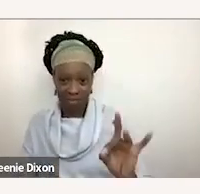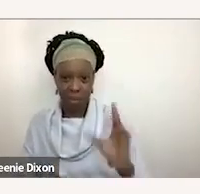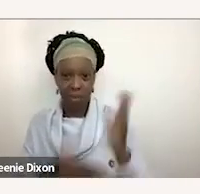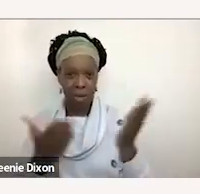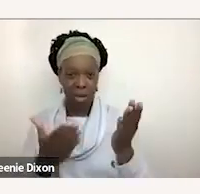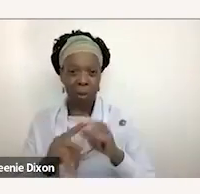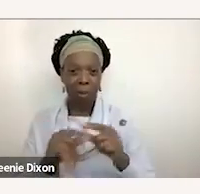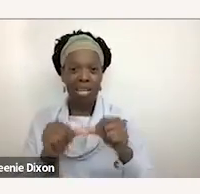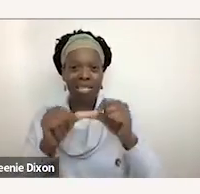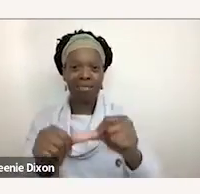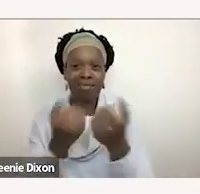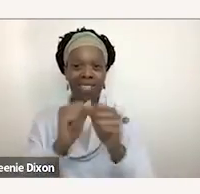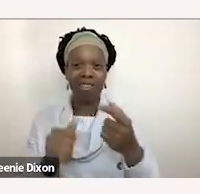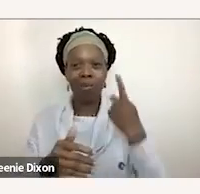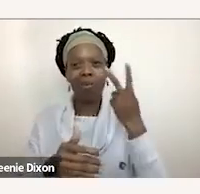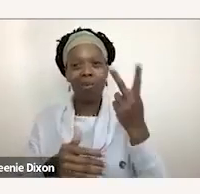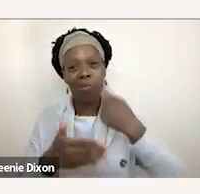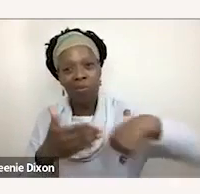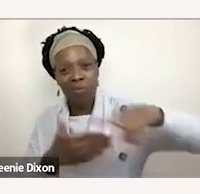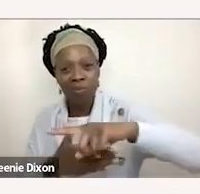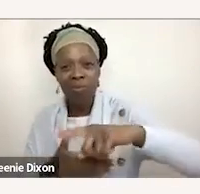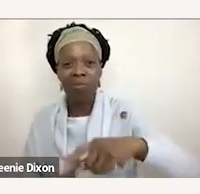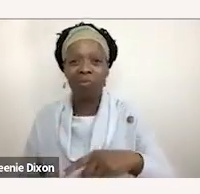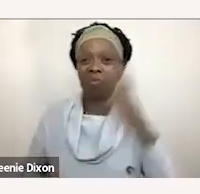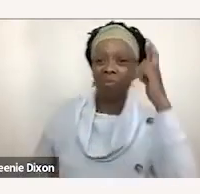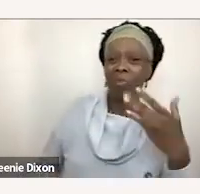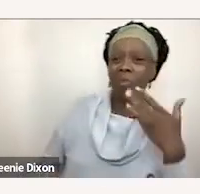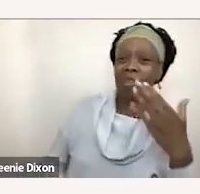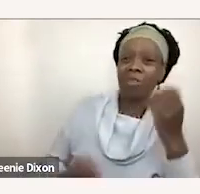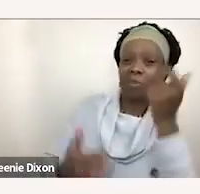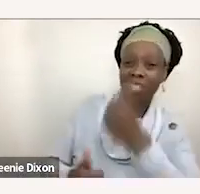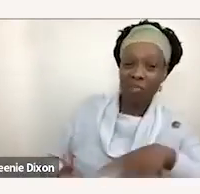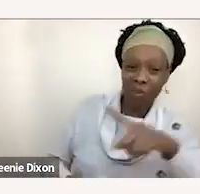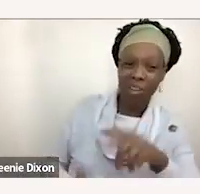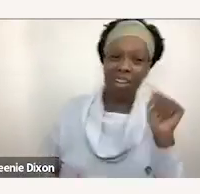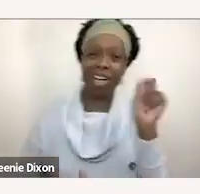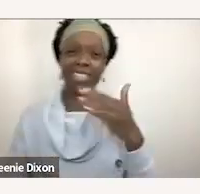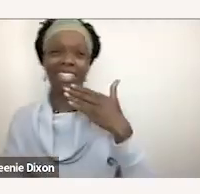until then, stay safe, everyone, and we'll see you next week. Thank you so much, everybody. Thanks, y'all.